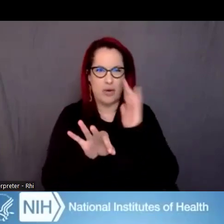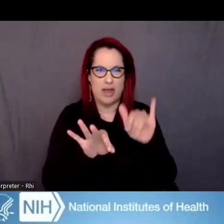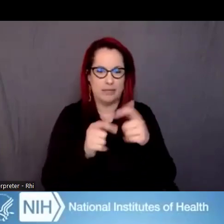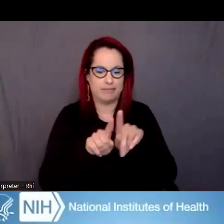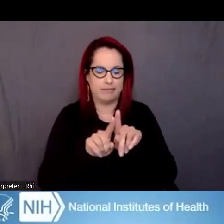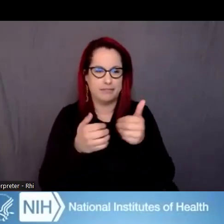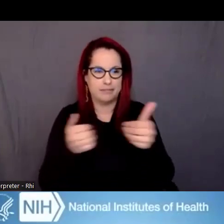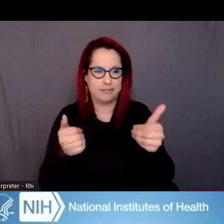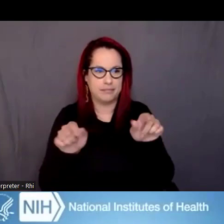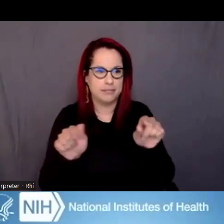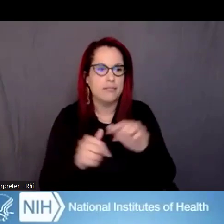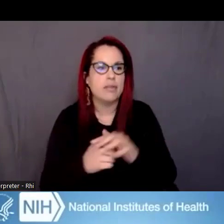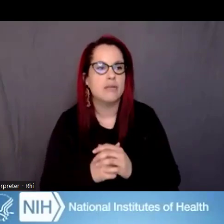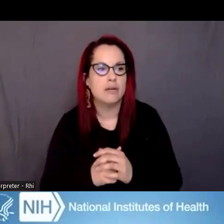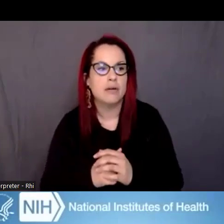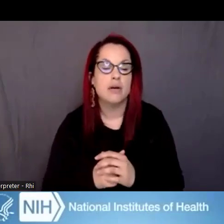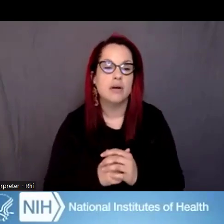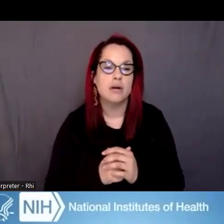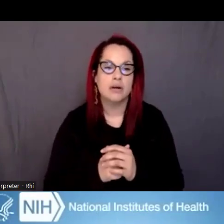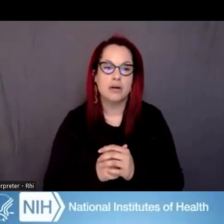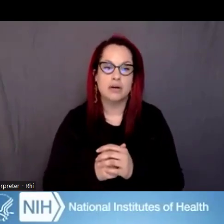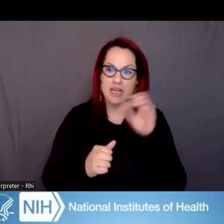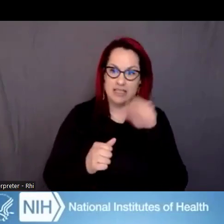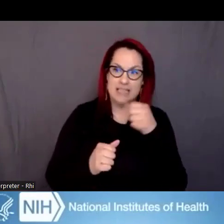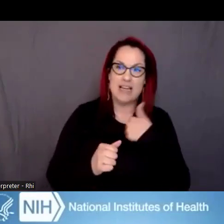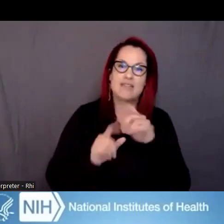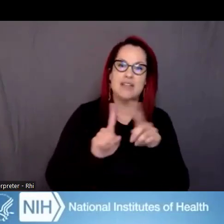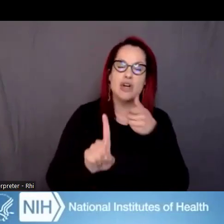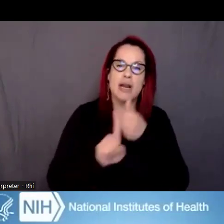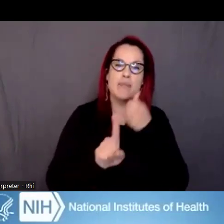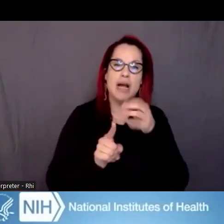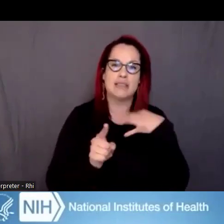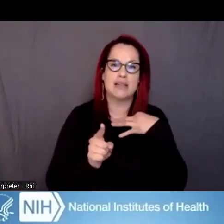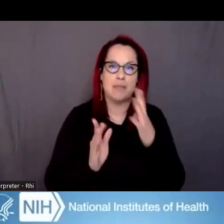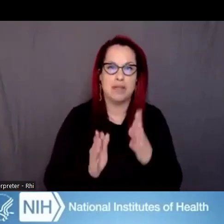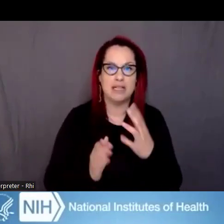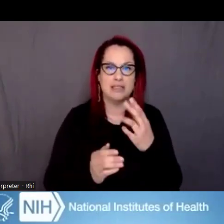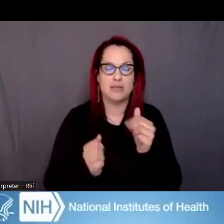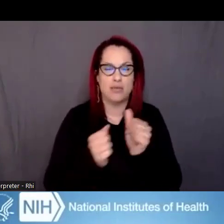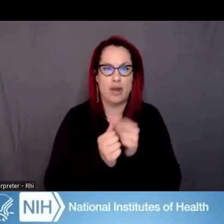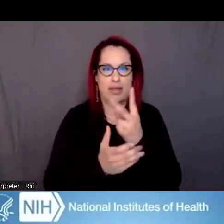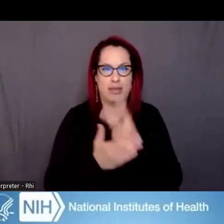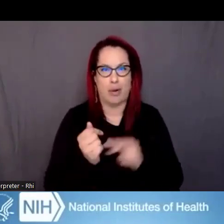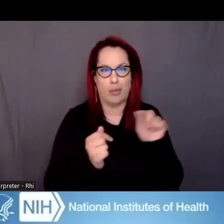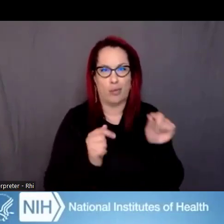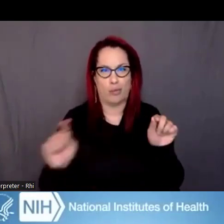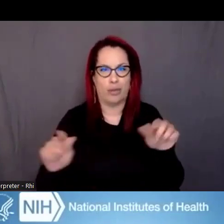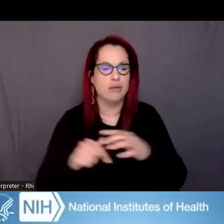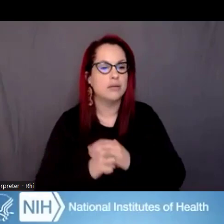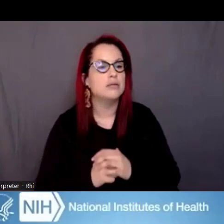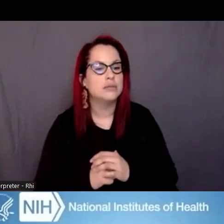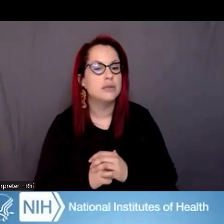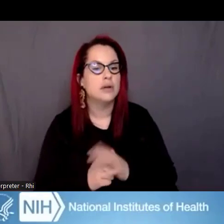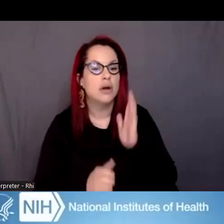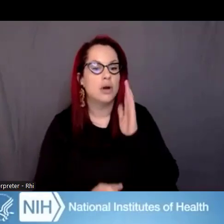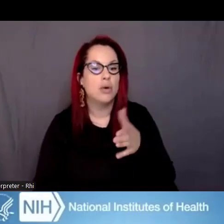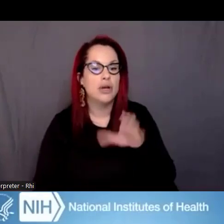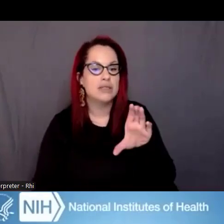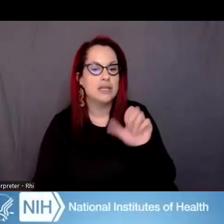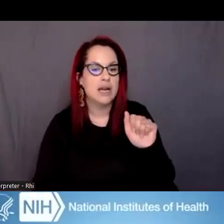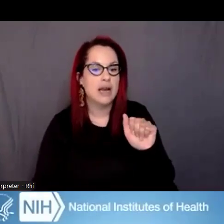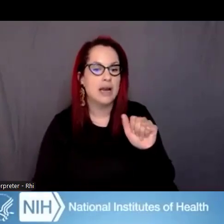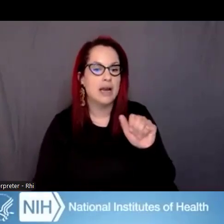Yes, because there's different impacts on applicants, especially. Will CA memos, page